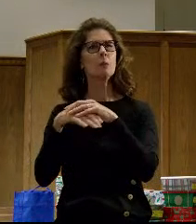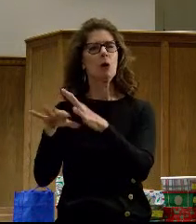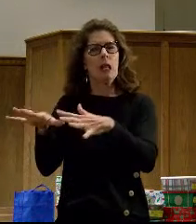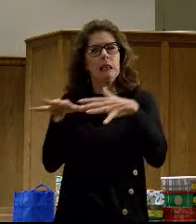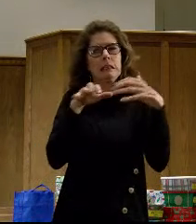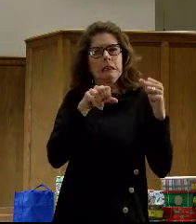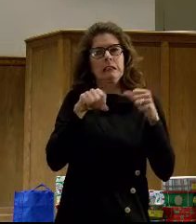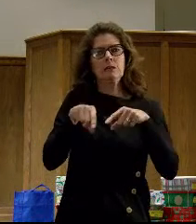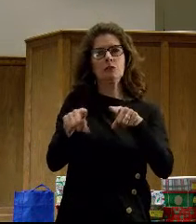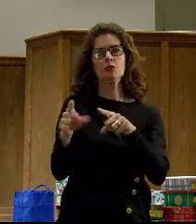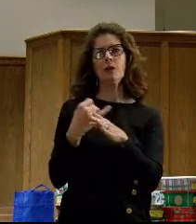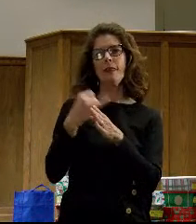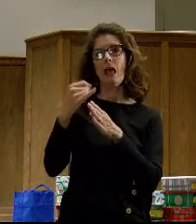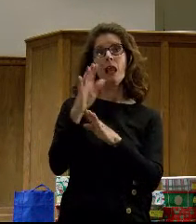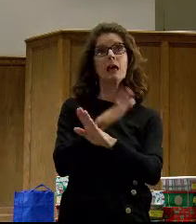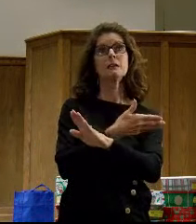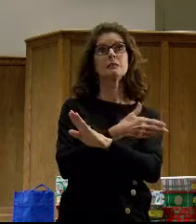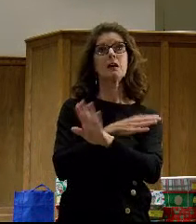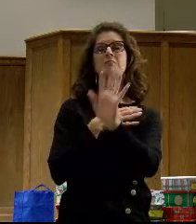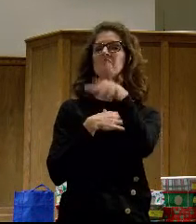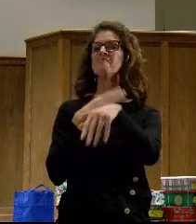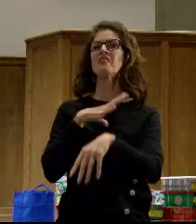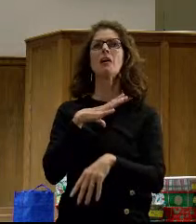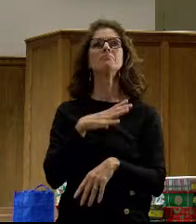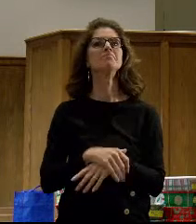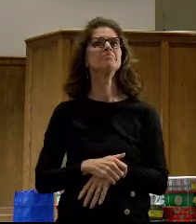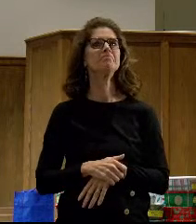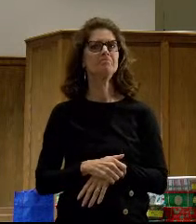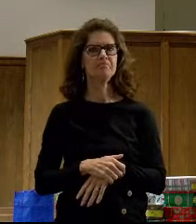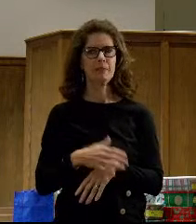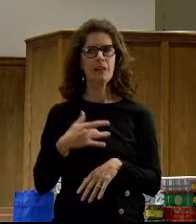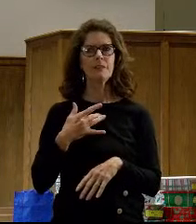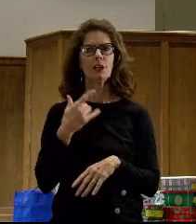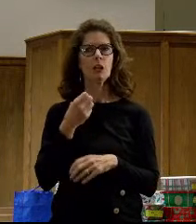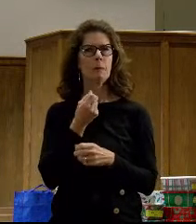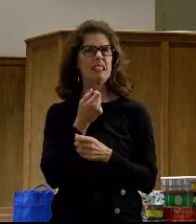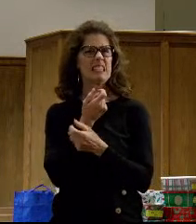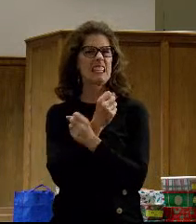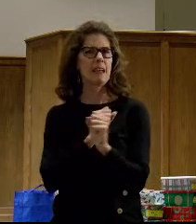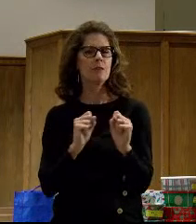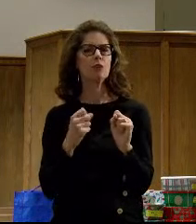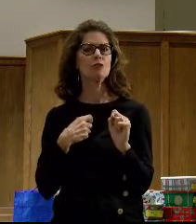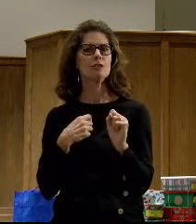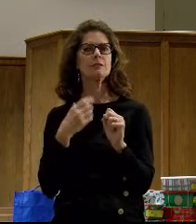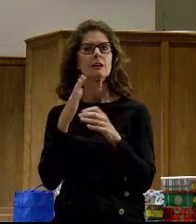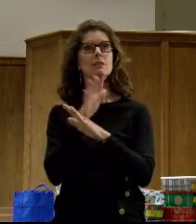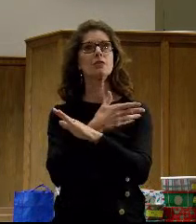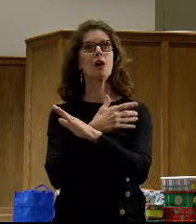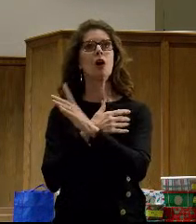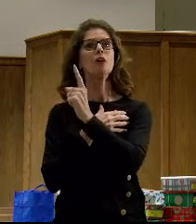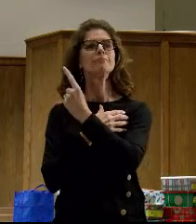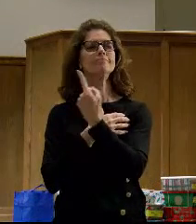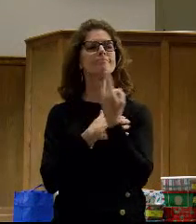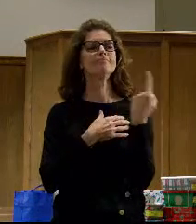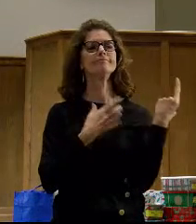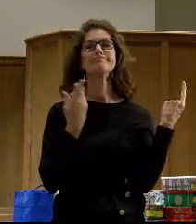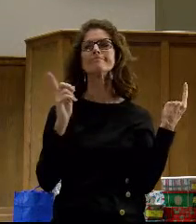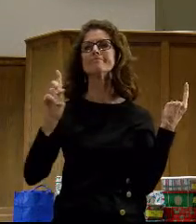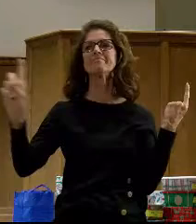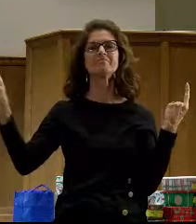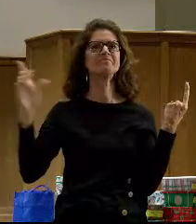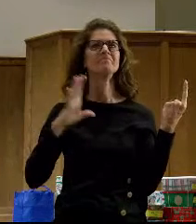that last song. You are welcome to do that. If you feel safer doing that, you can head on out to your cars and leave.